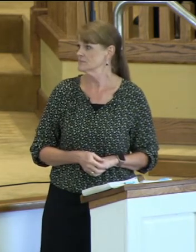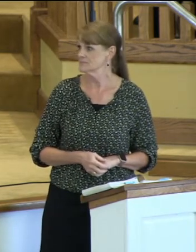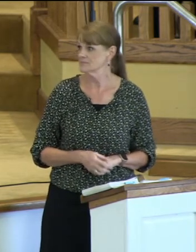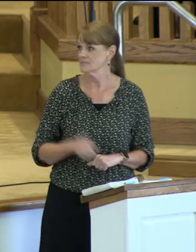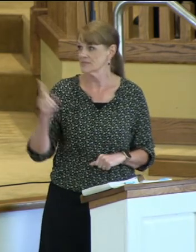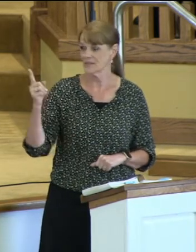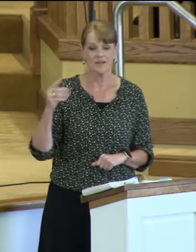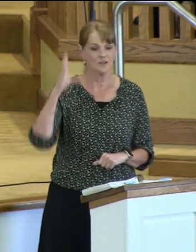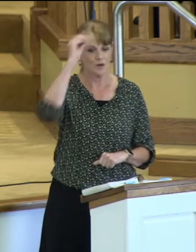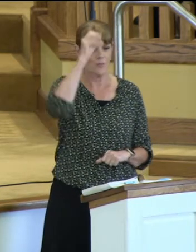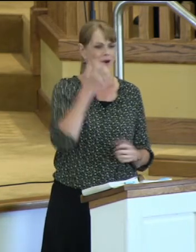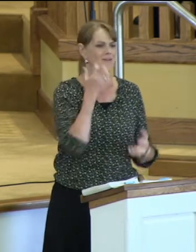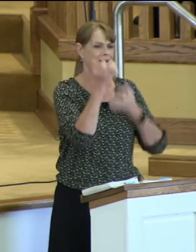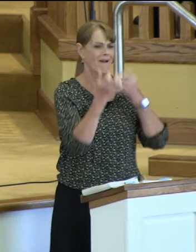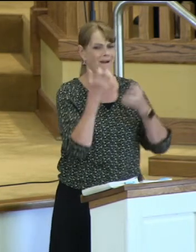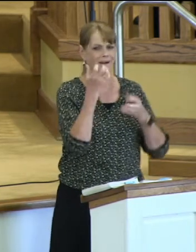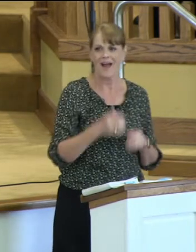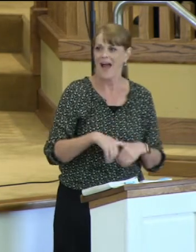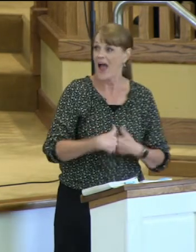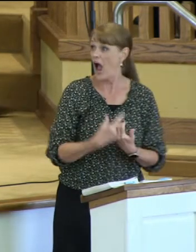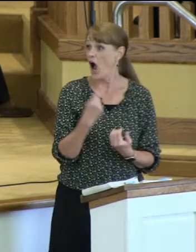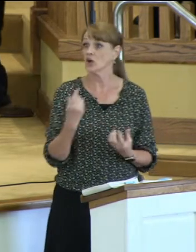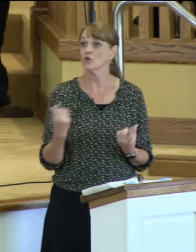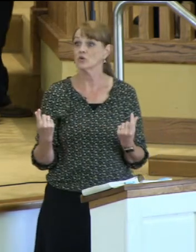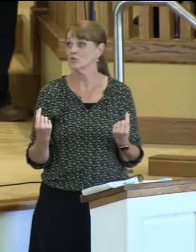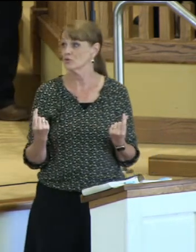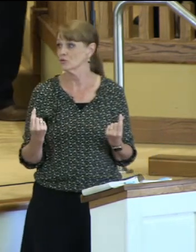Amen. How's everybody doing today?